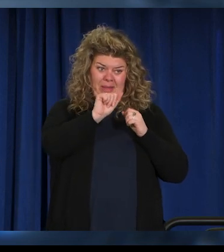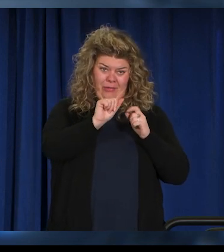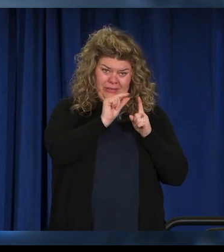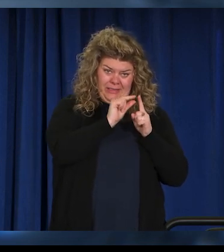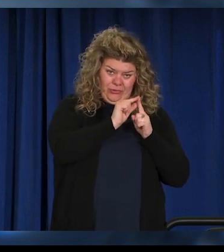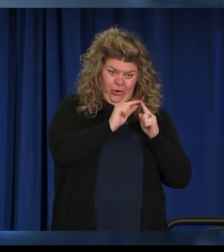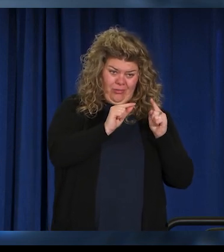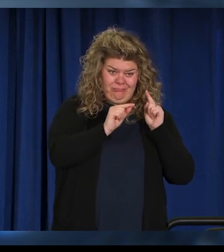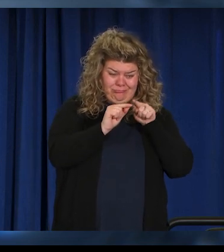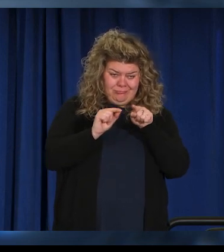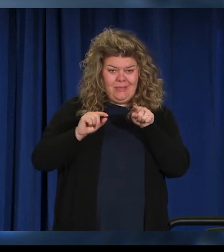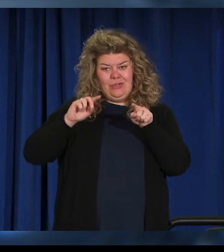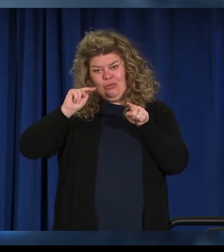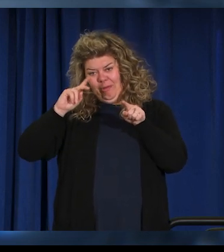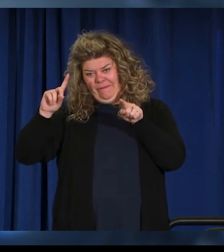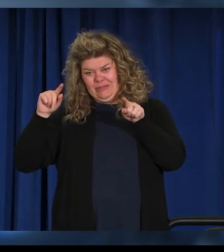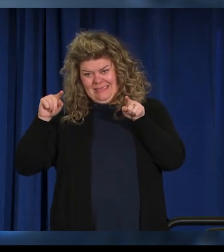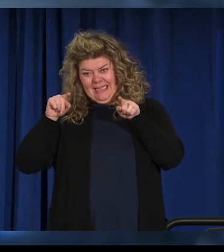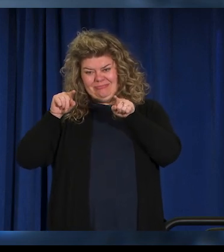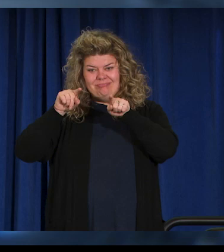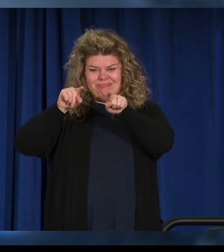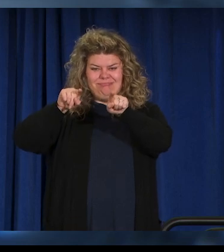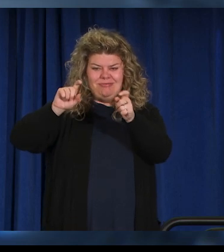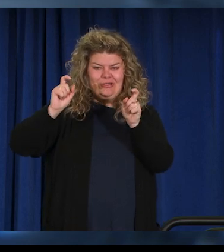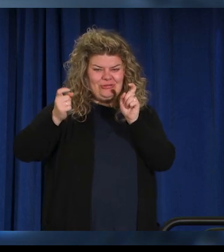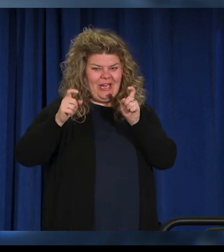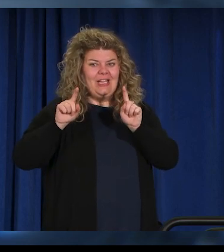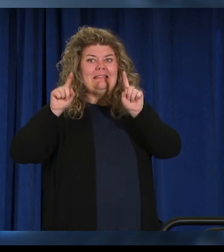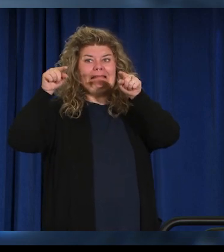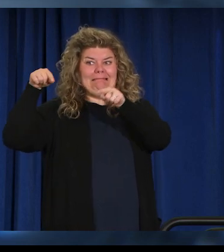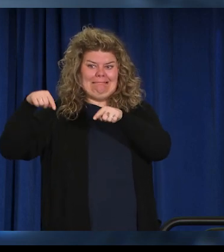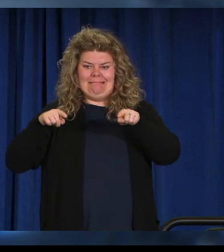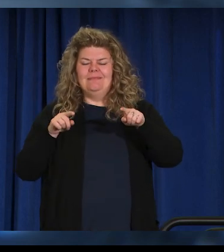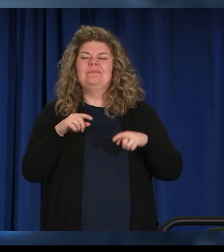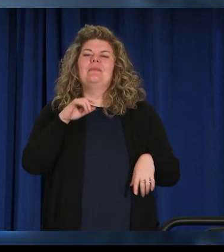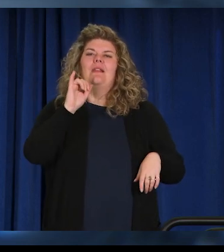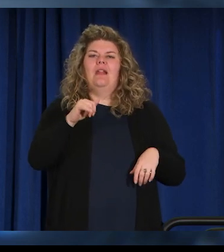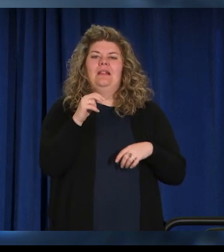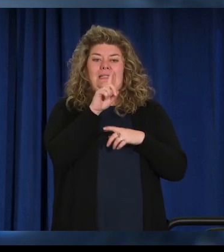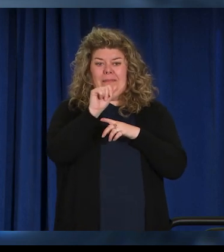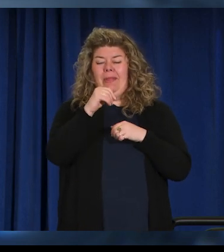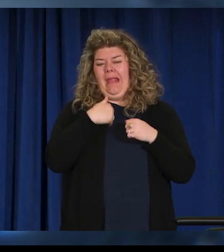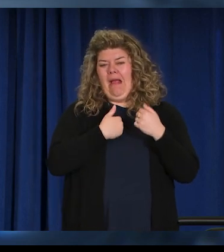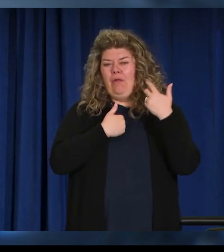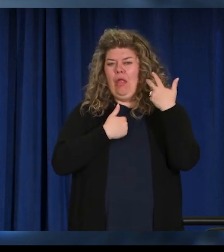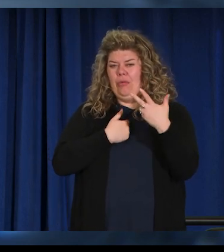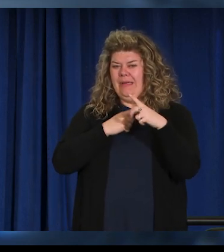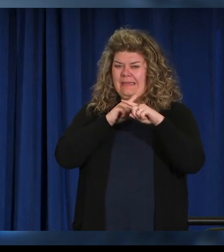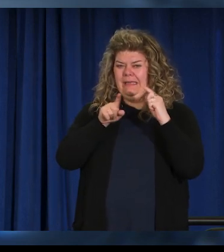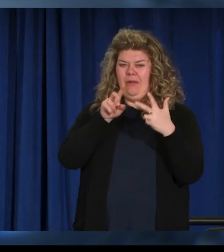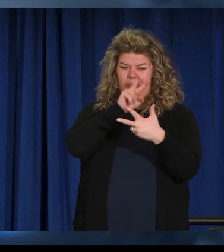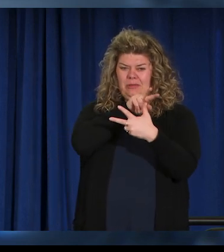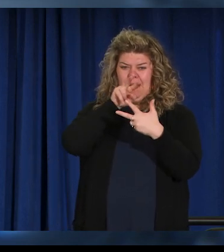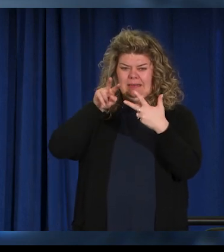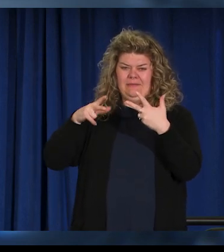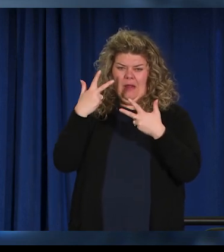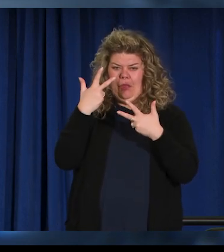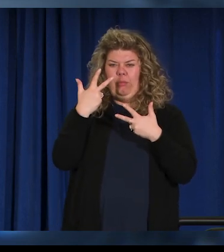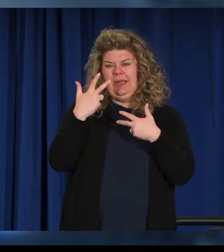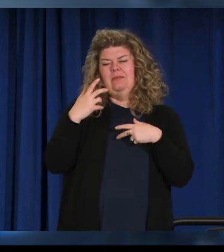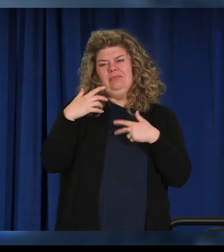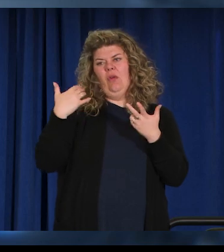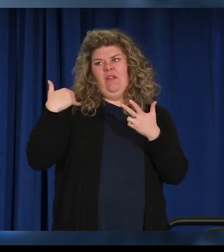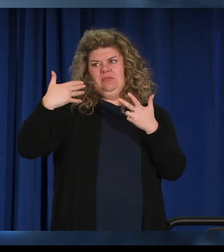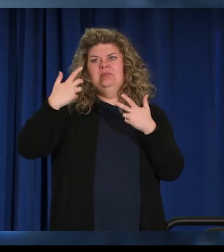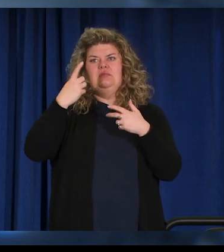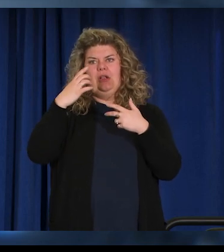which is where we begin today. Disability has been understood through three dominant lenses in the past 2 centuries. So first,